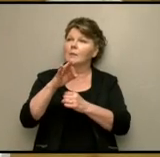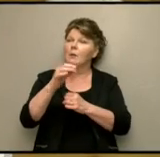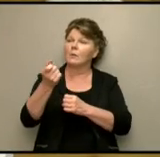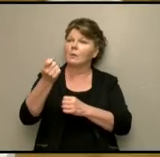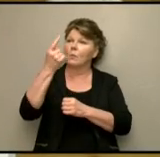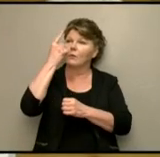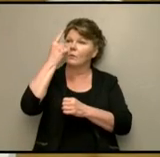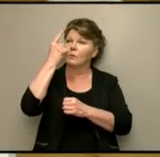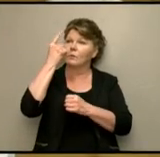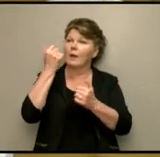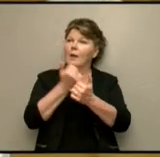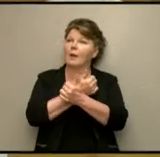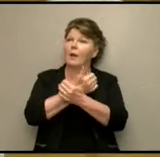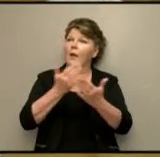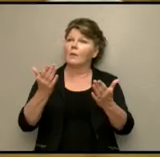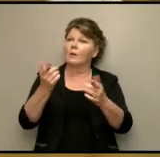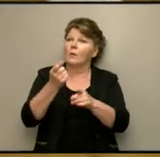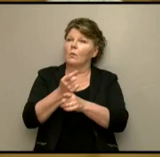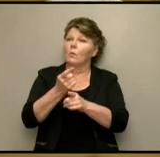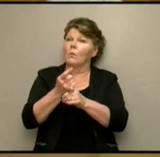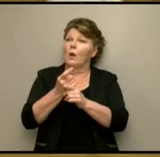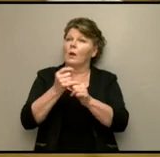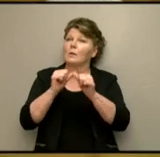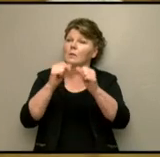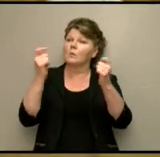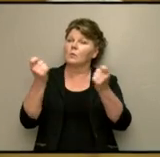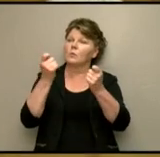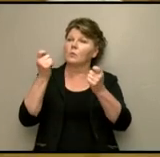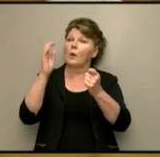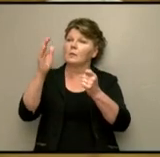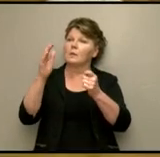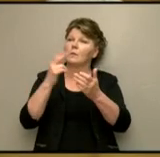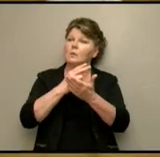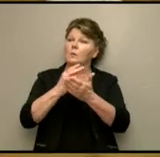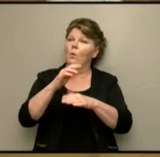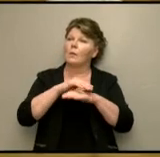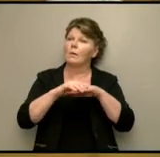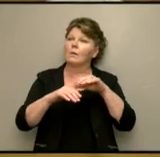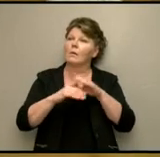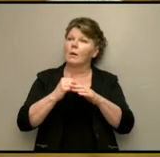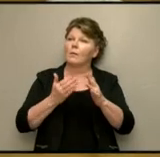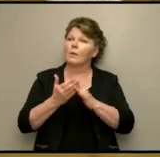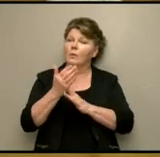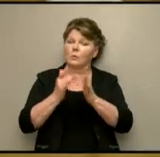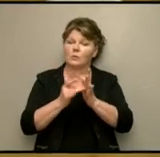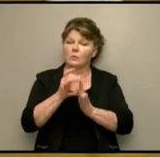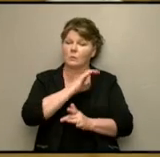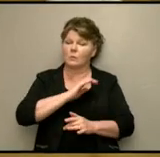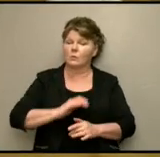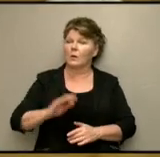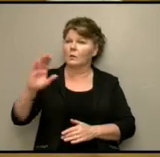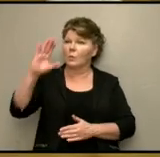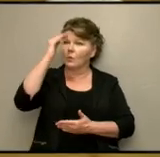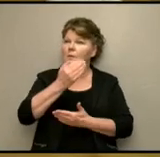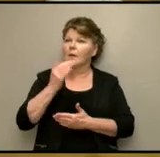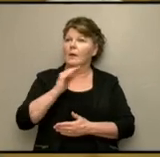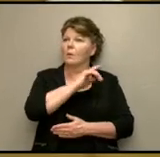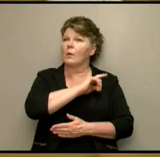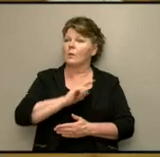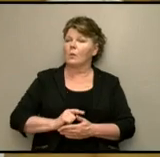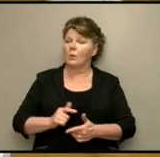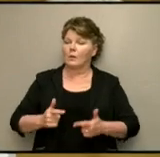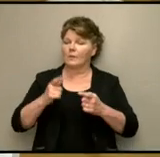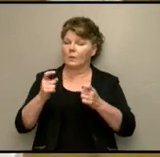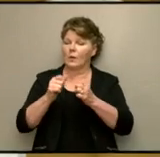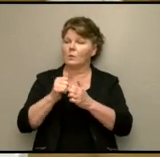understanding in all things, and evermore to rejoice in his holy consolation. Through Jesus Christ, your Son, our Lord, who